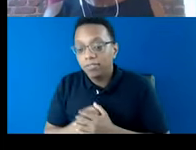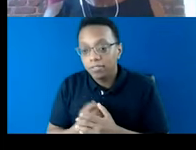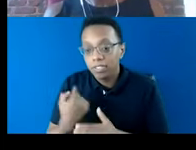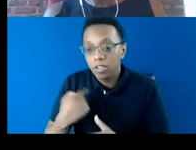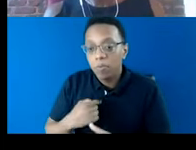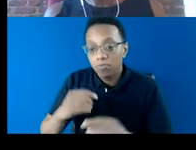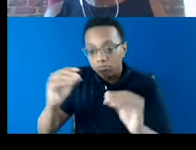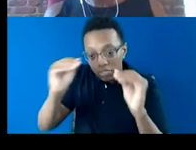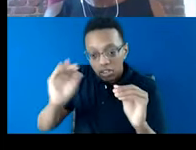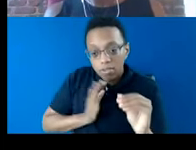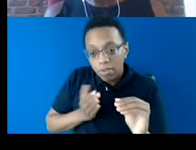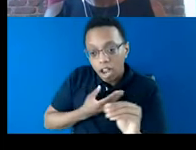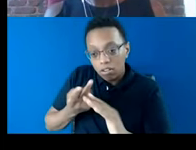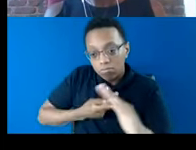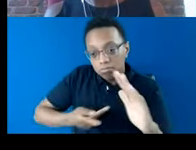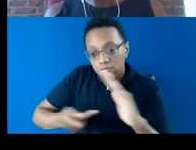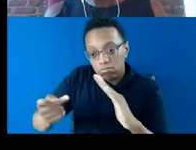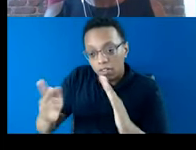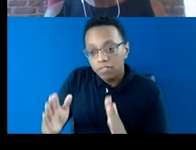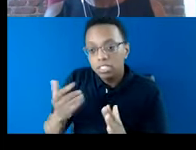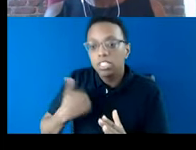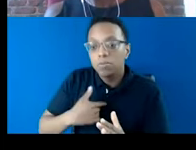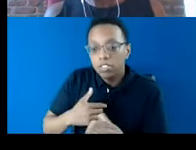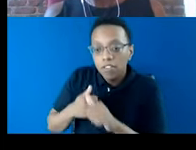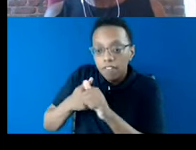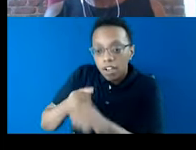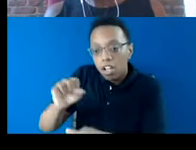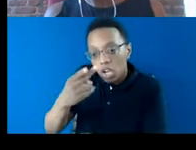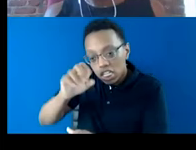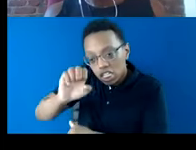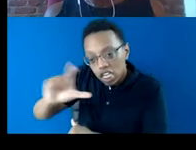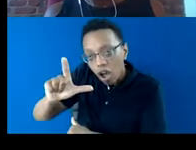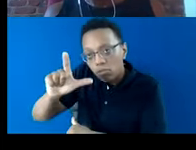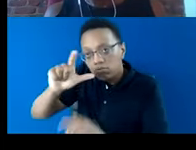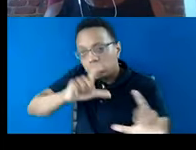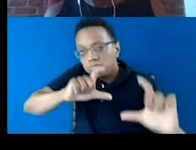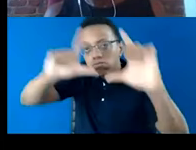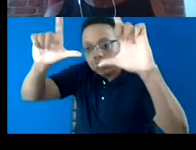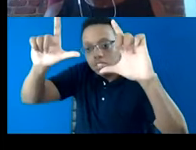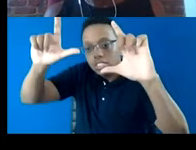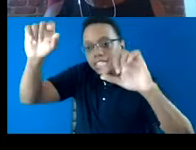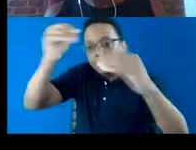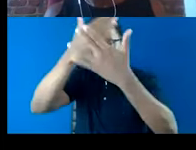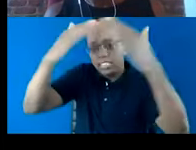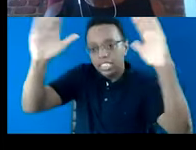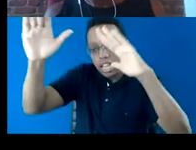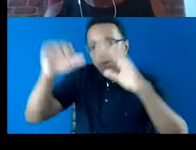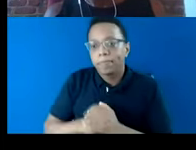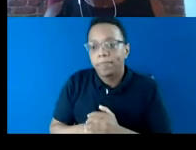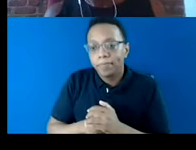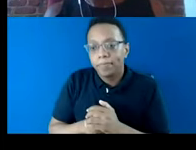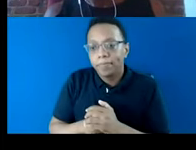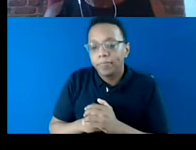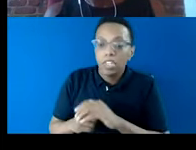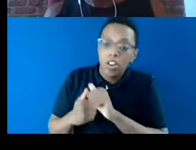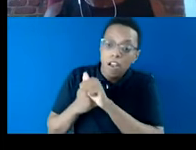by our prophets that we should follow a shell which appeared in the sky. And in following that shell, we would